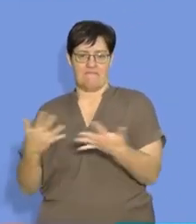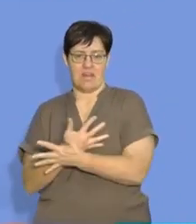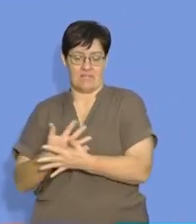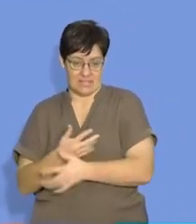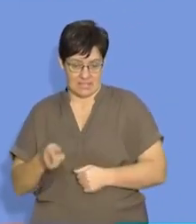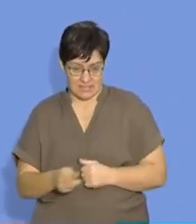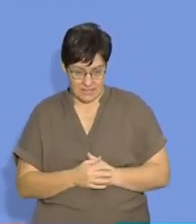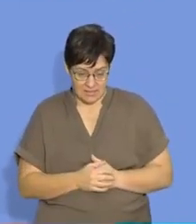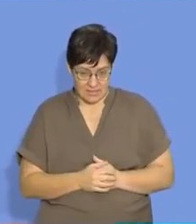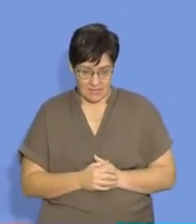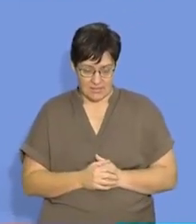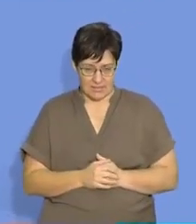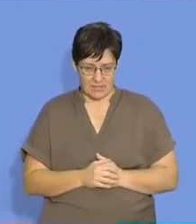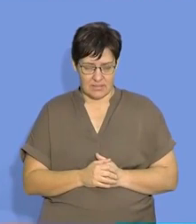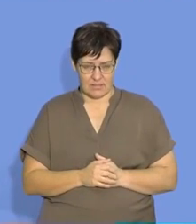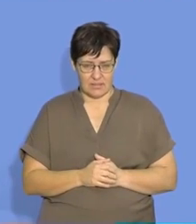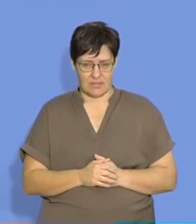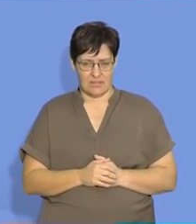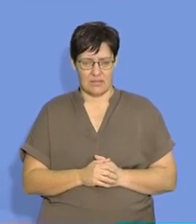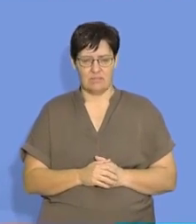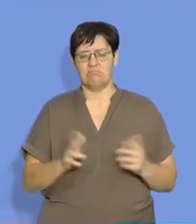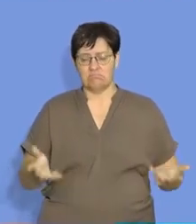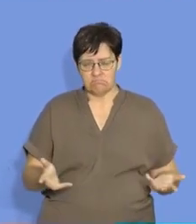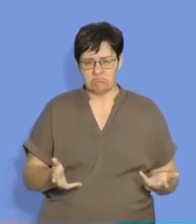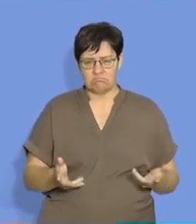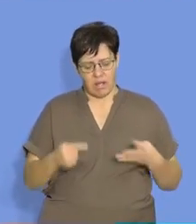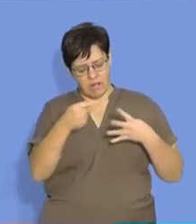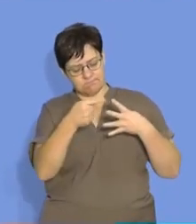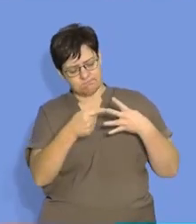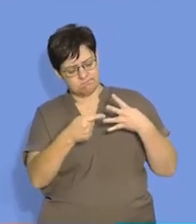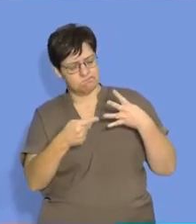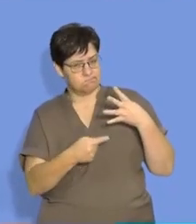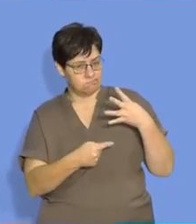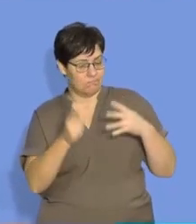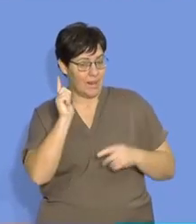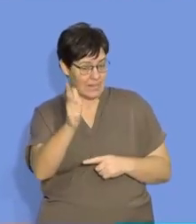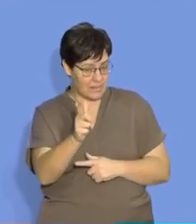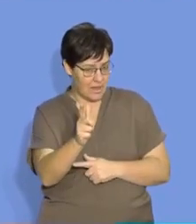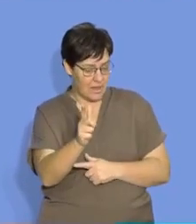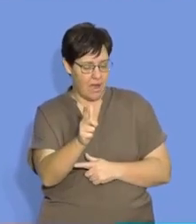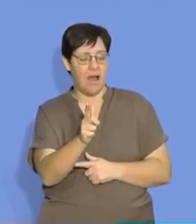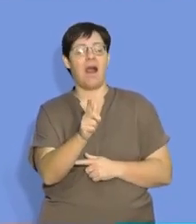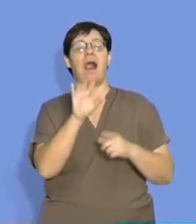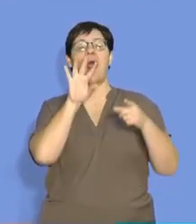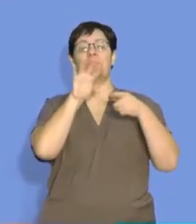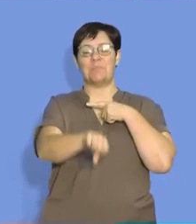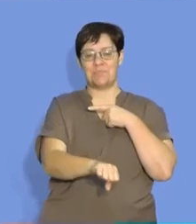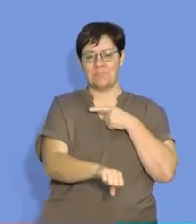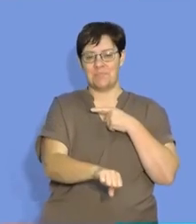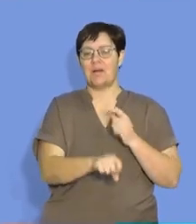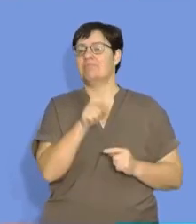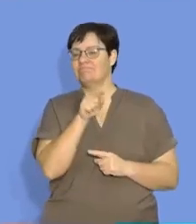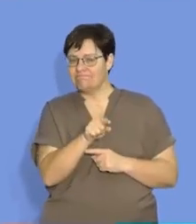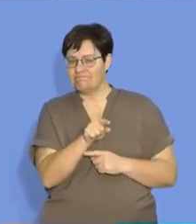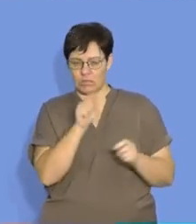very short reactions. And looking at the factors at a later stage, we will be able to see how we